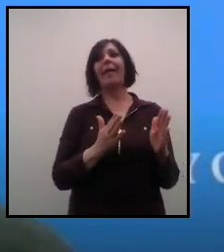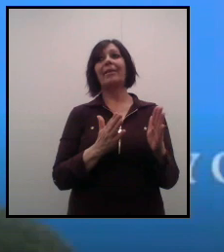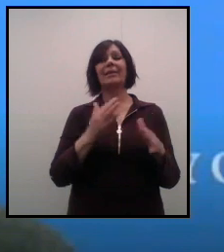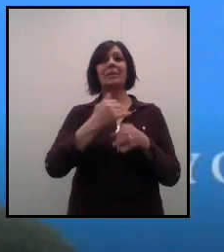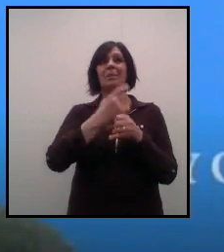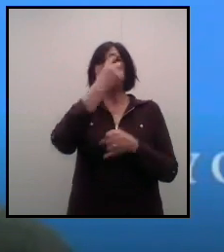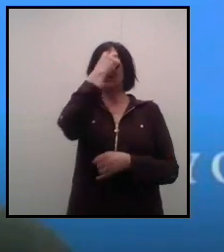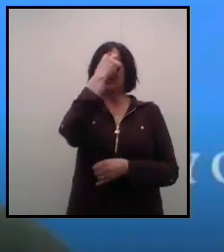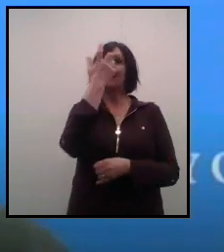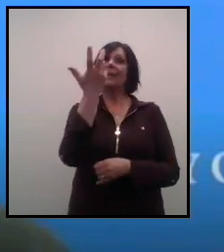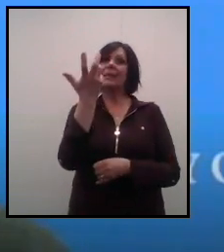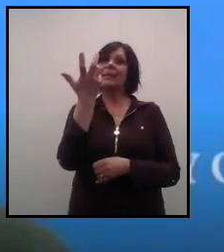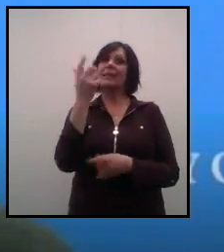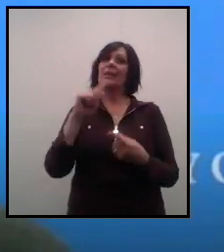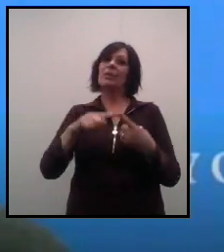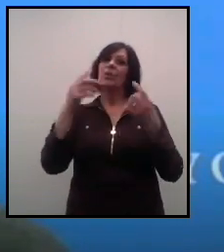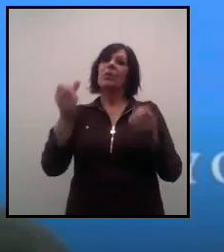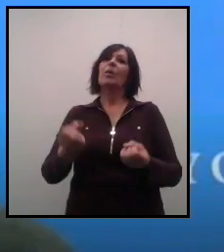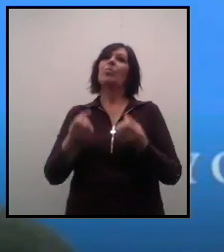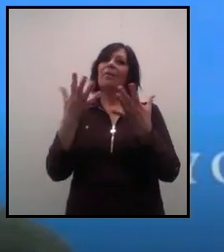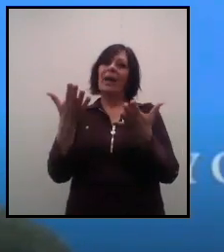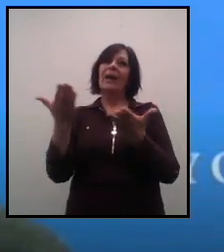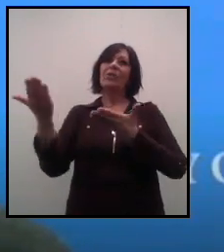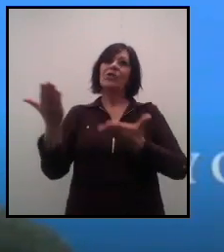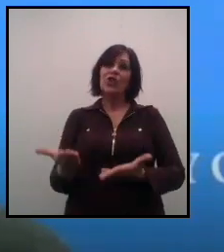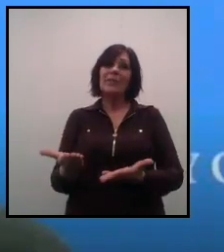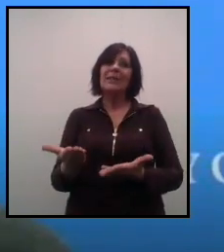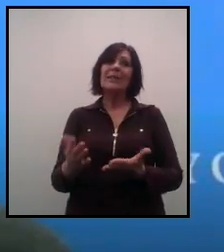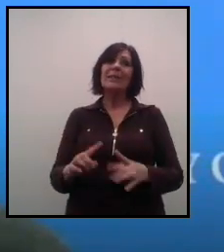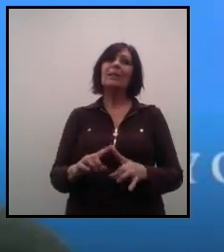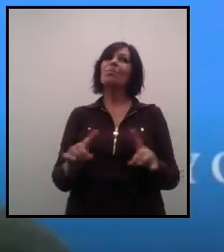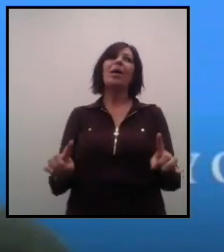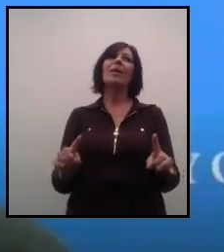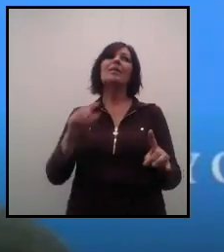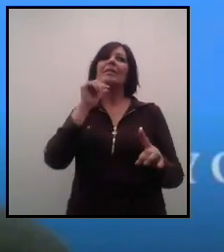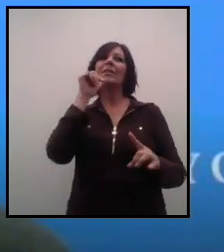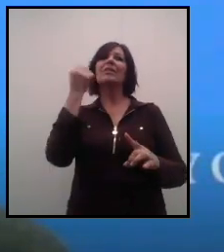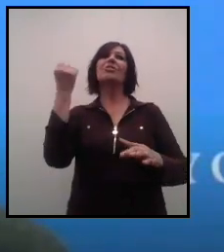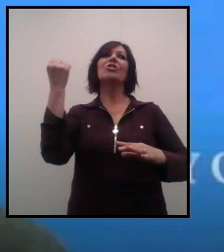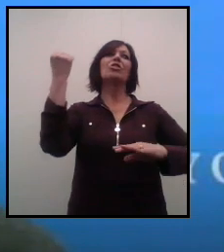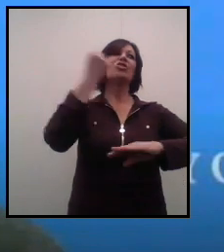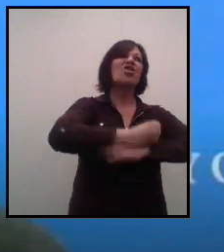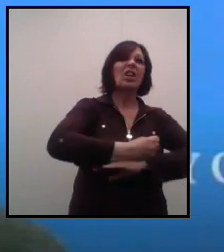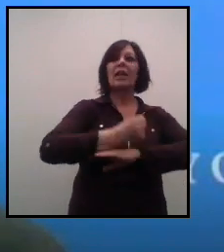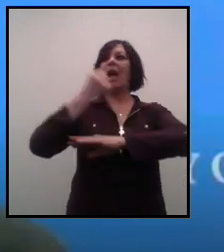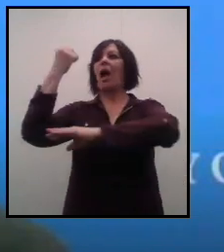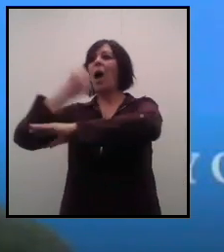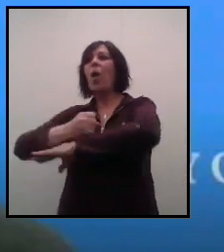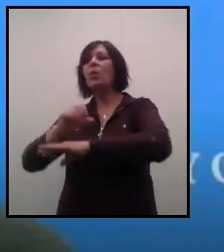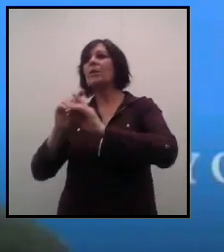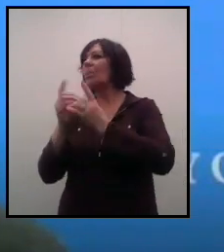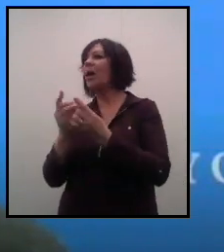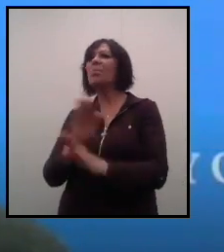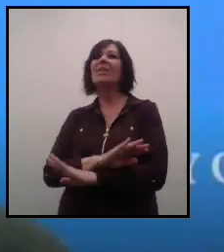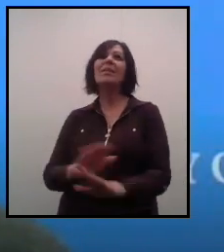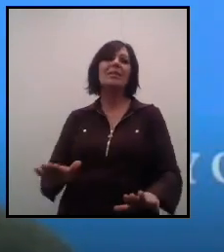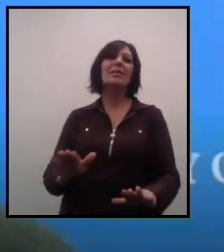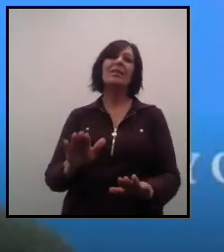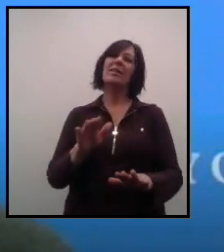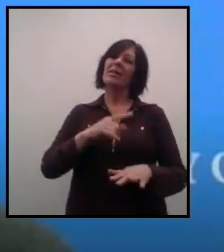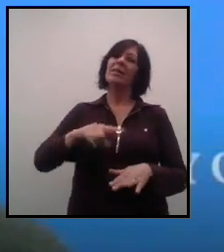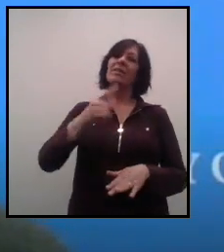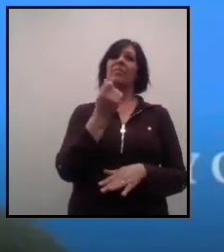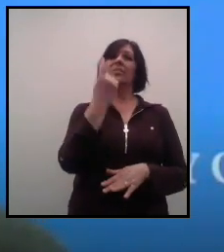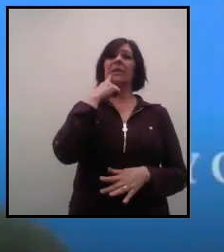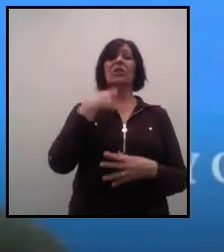makes sense to provide the services that we need to, but doesn't shut down entire departments. And everyone understands that